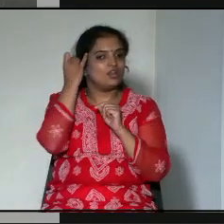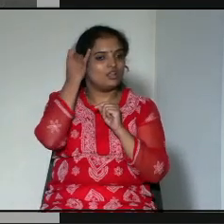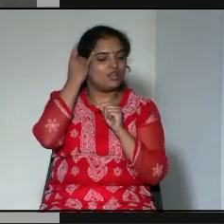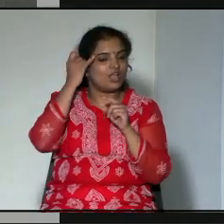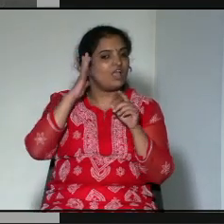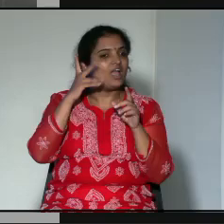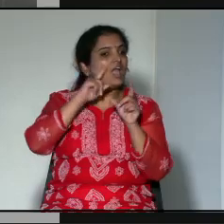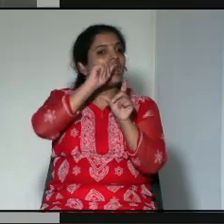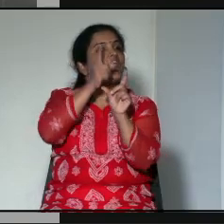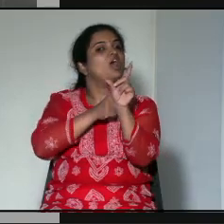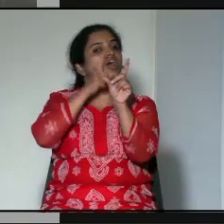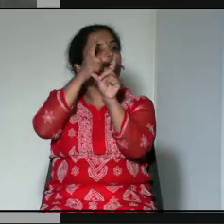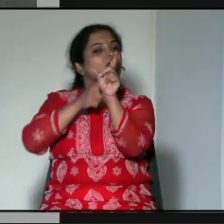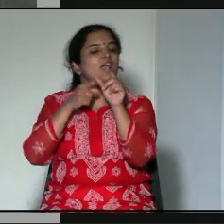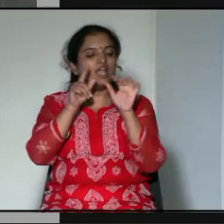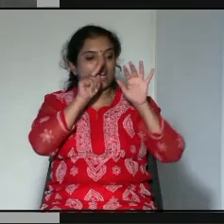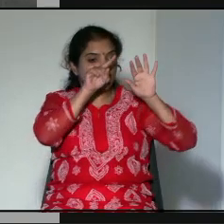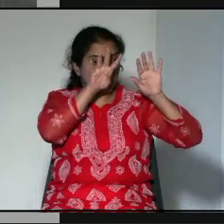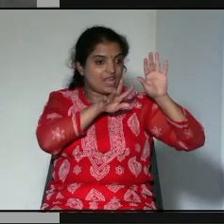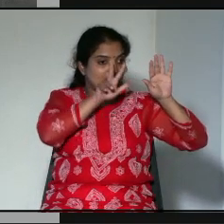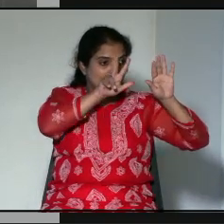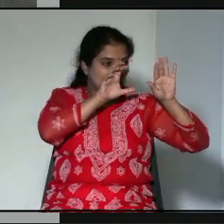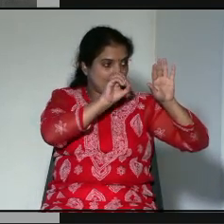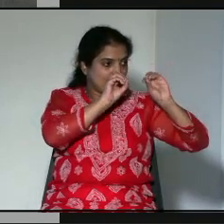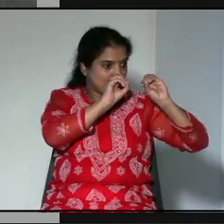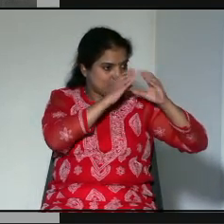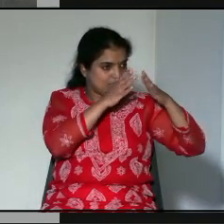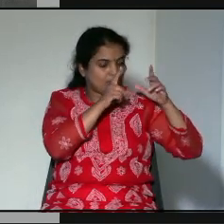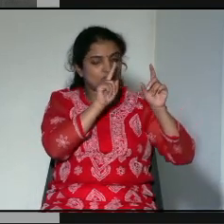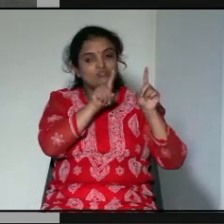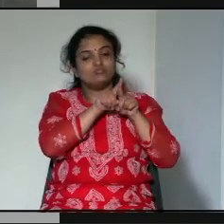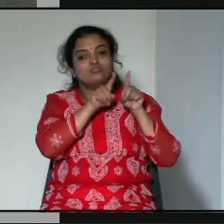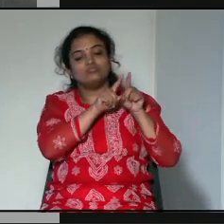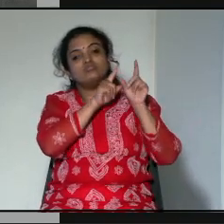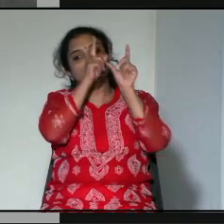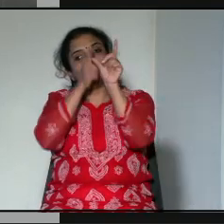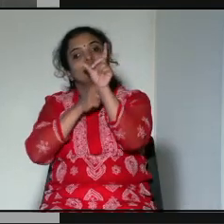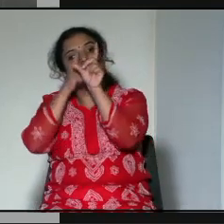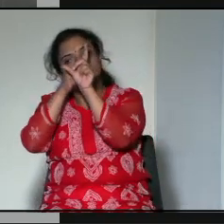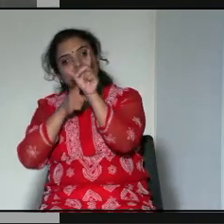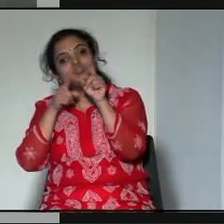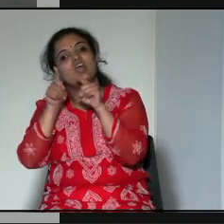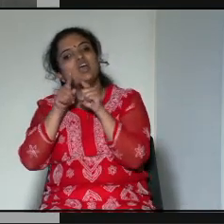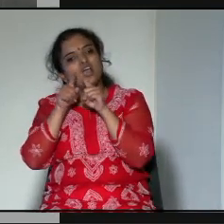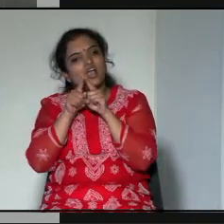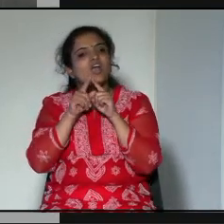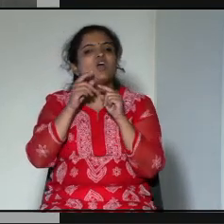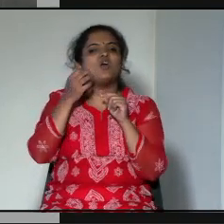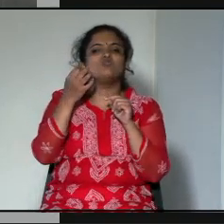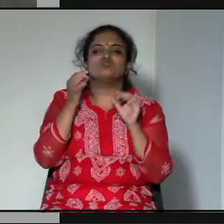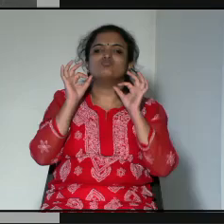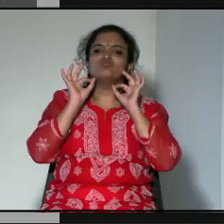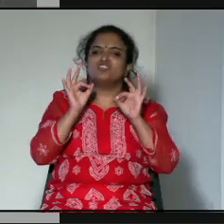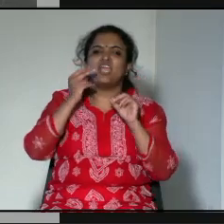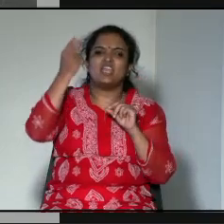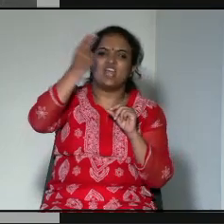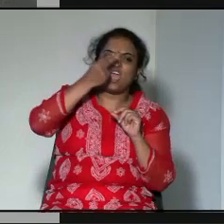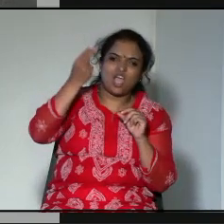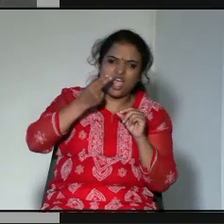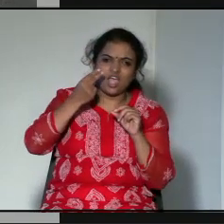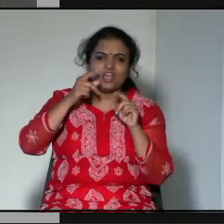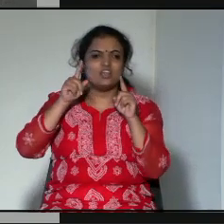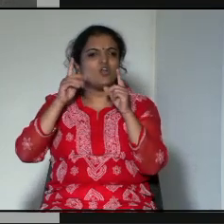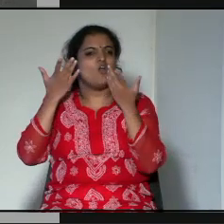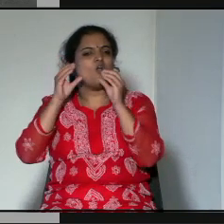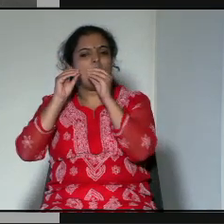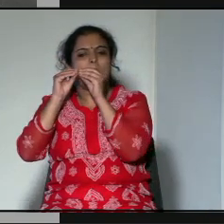year, 1980 onwards, at places like the Gorki Sadan, Max Muller Bhavan, Academy of Fine Arts, the Indian Museum, the Birla Academy